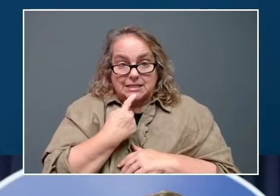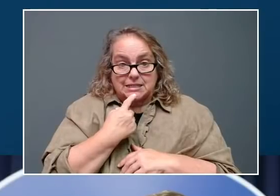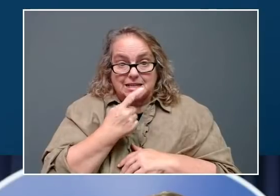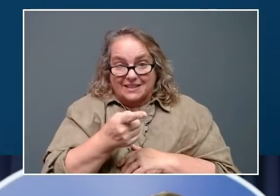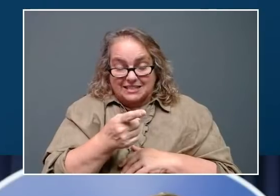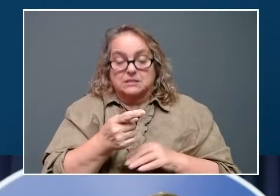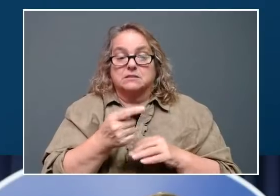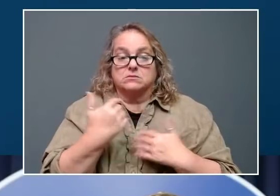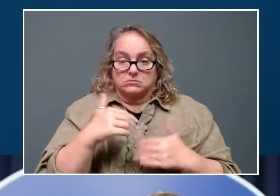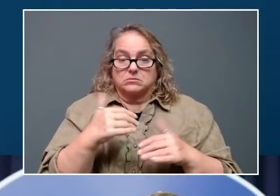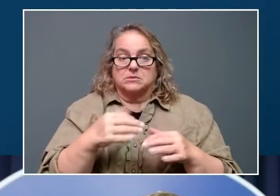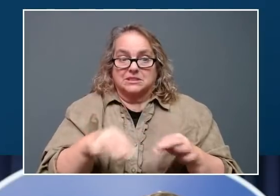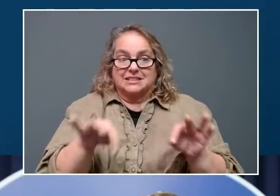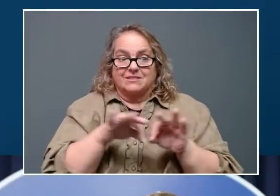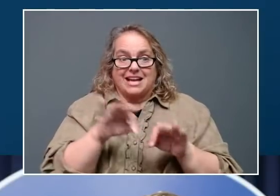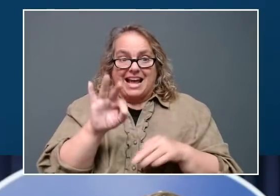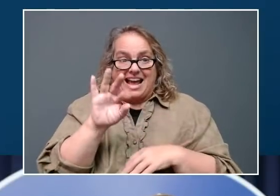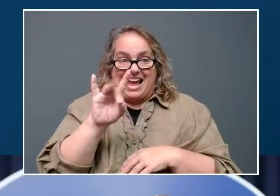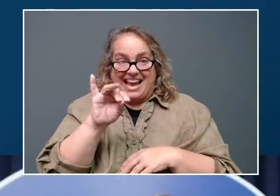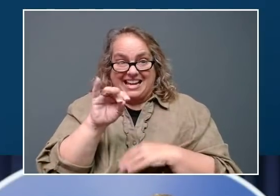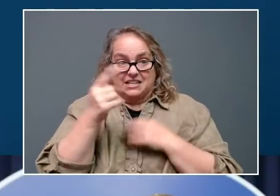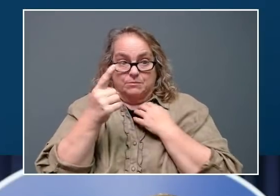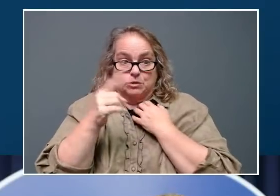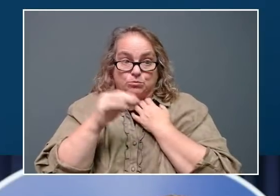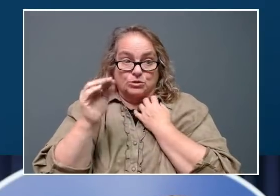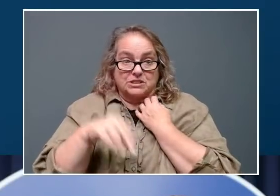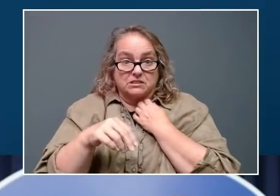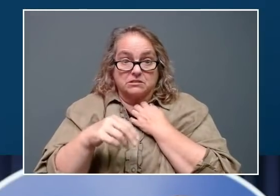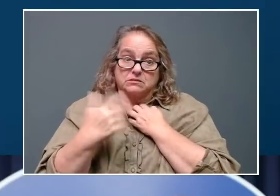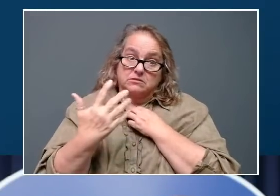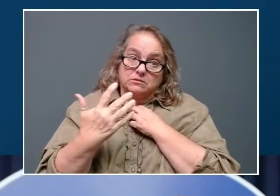significantly, at 80-something%, you might even say overwhelmingly,